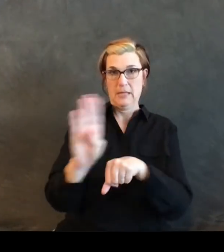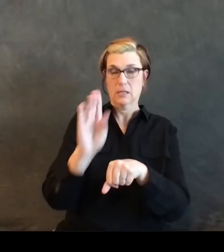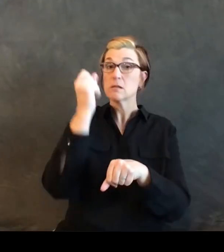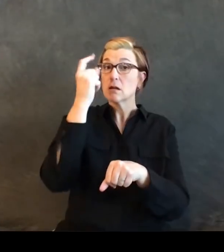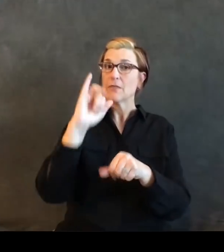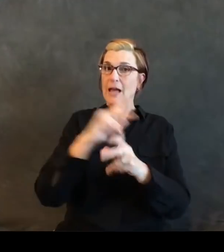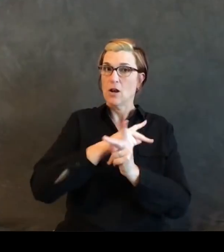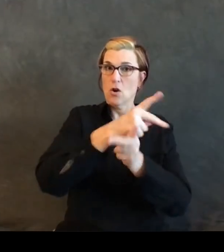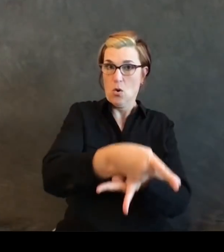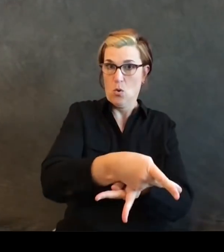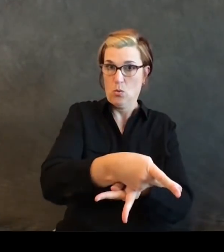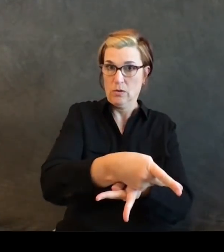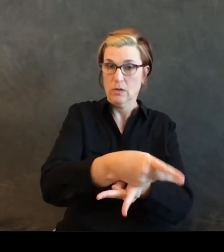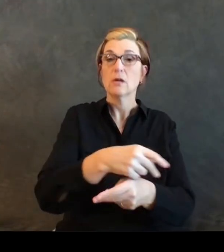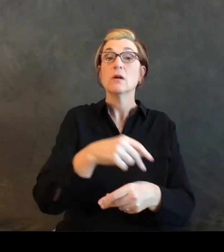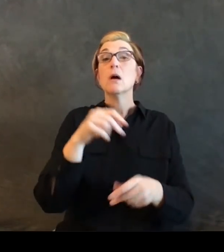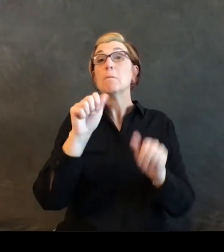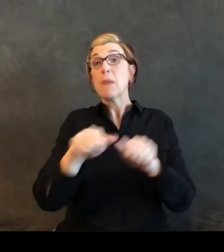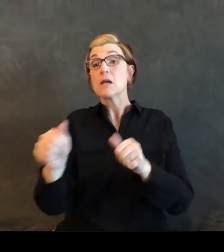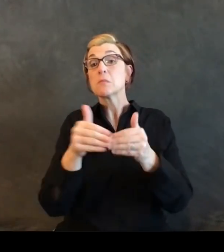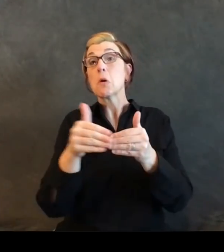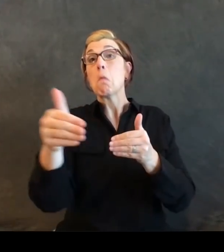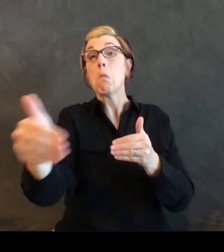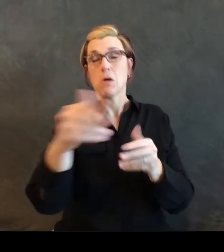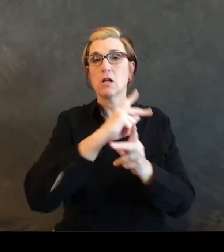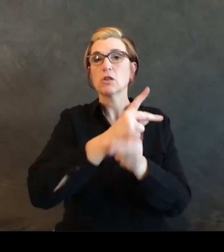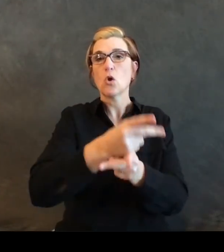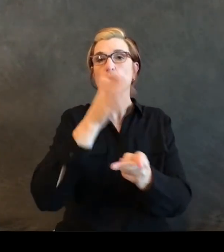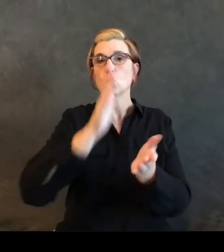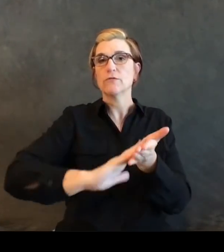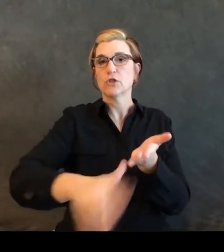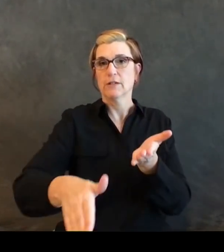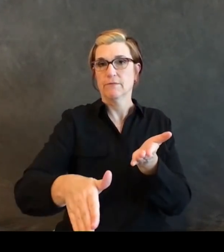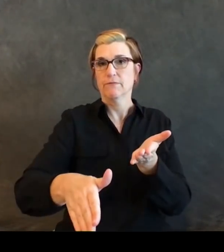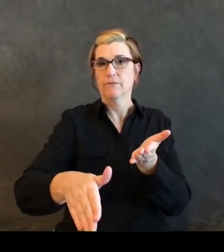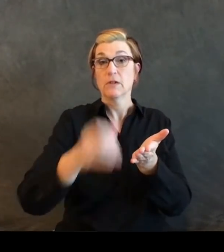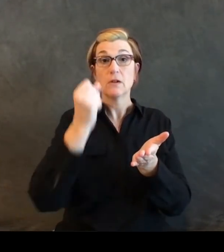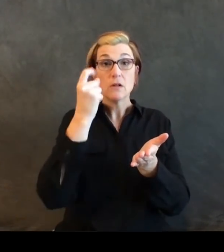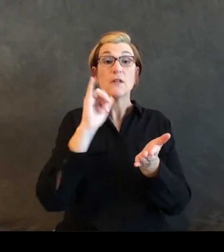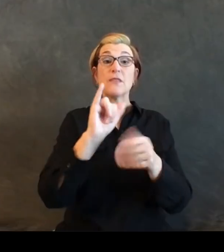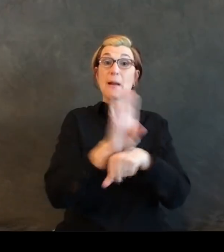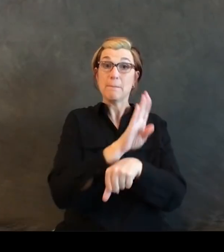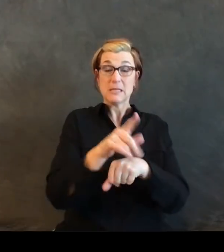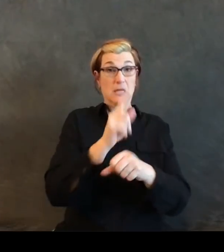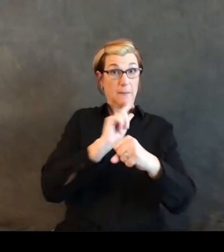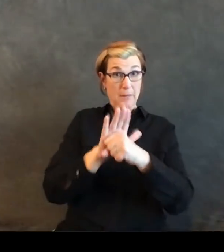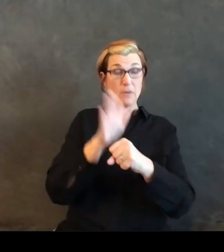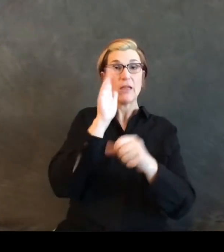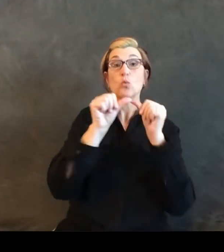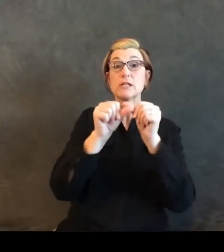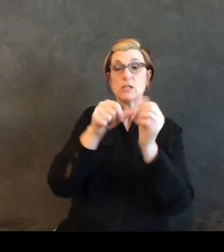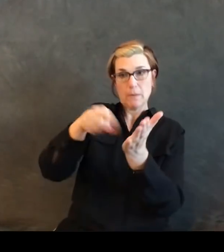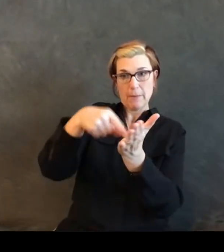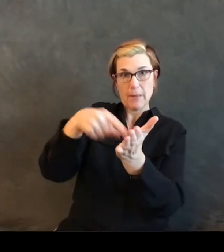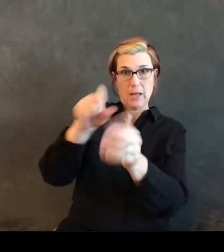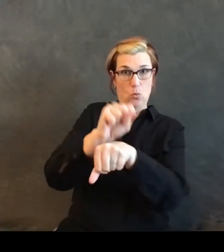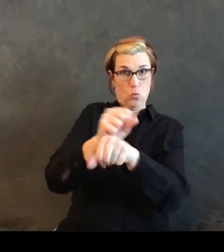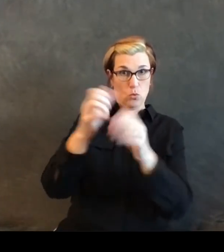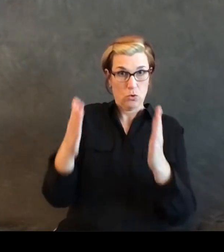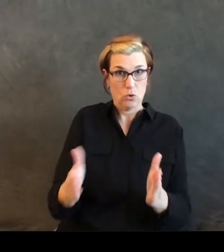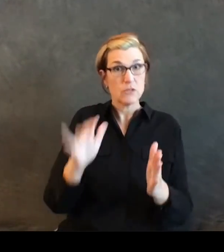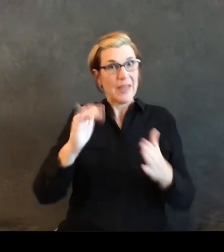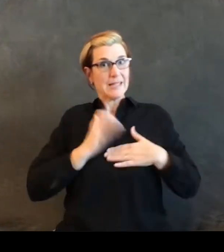forgiveness available for businesses that continue paying their workers. They continue paying their workers. That's what we want. We want them to keep their